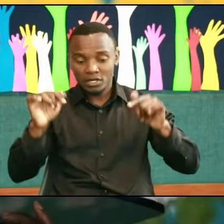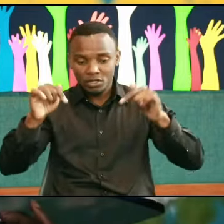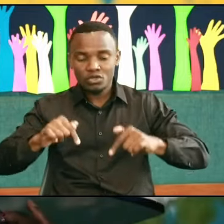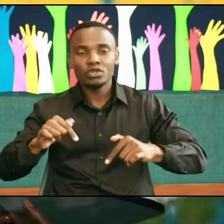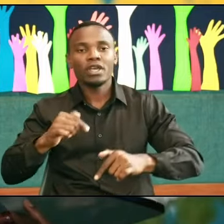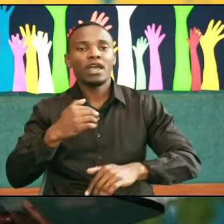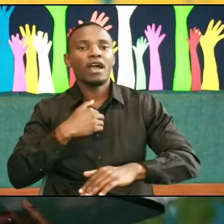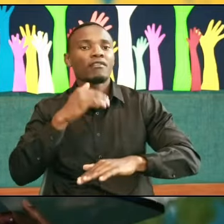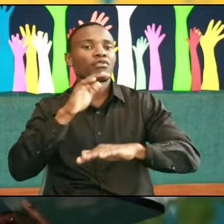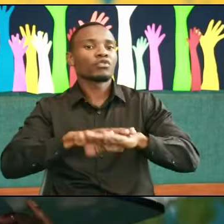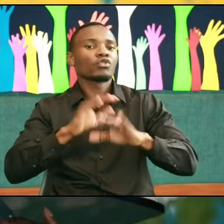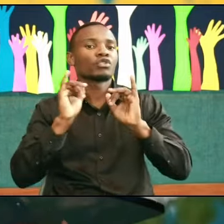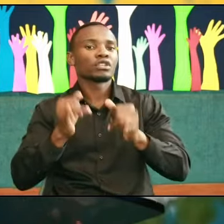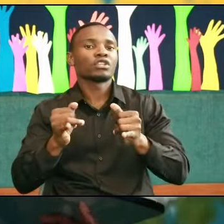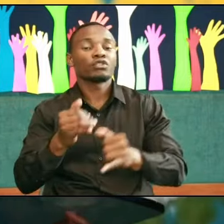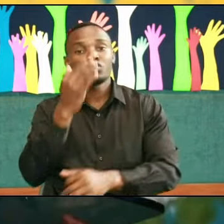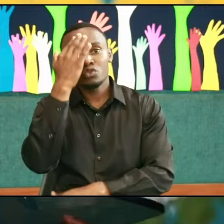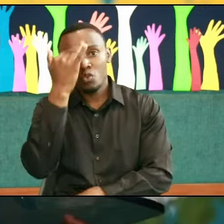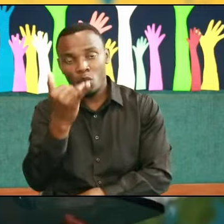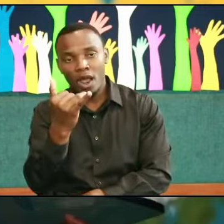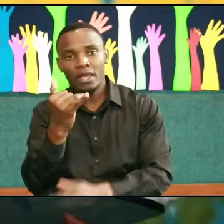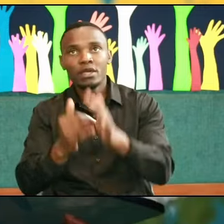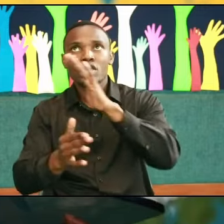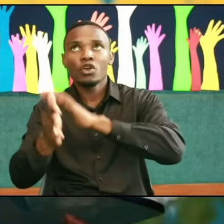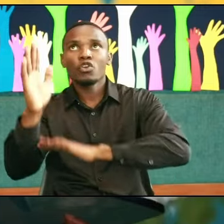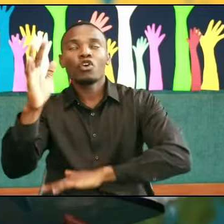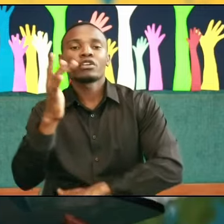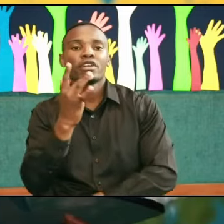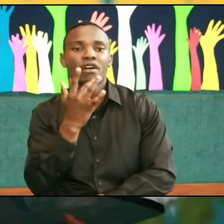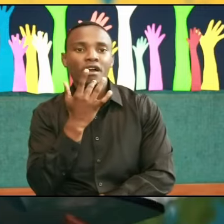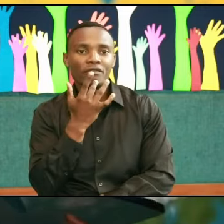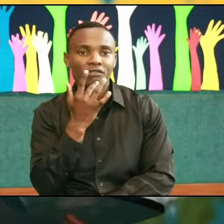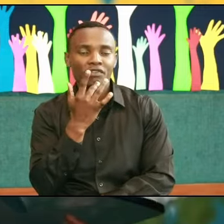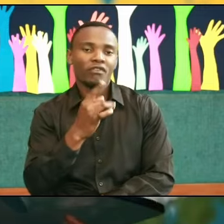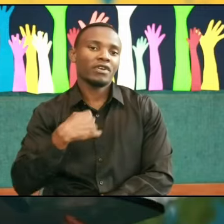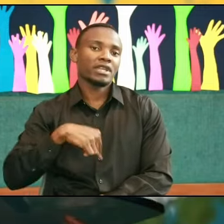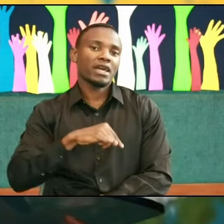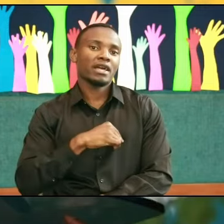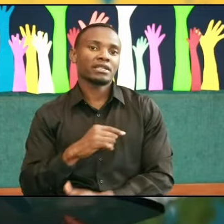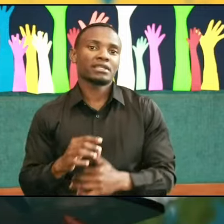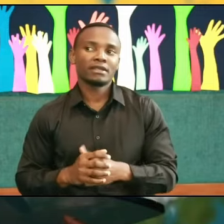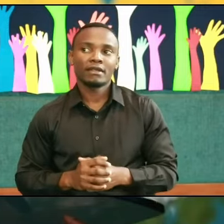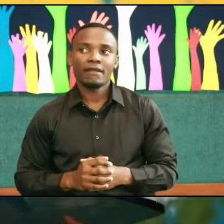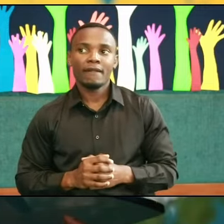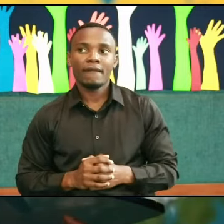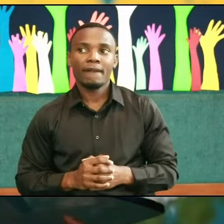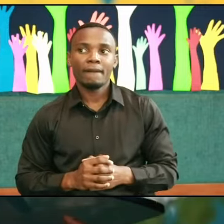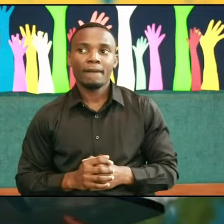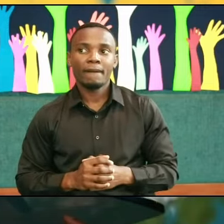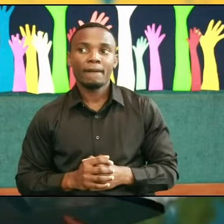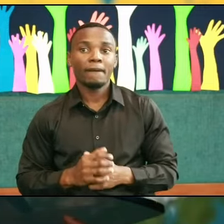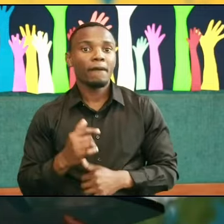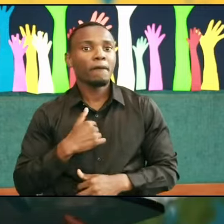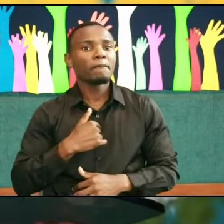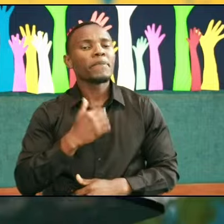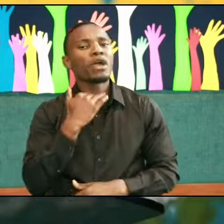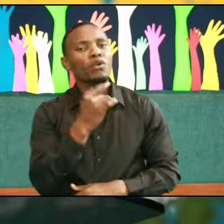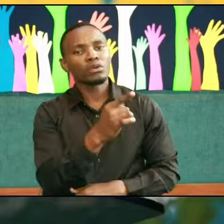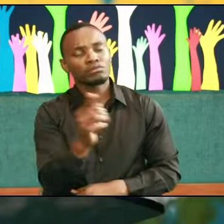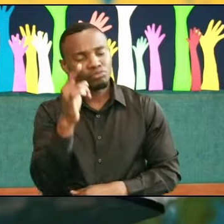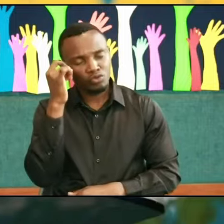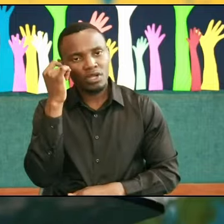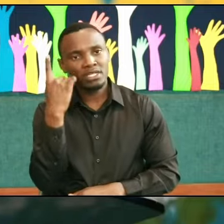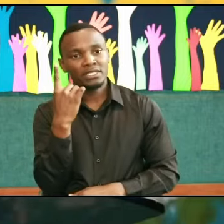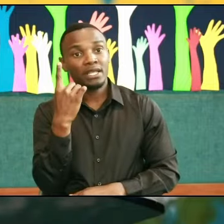you today. We are favored by God. We are favored by God. I think this one has to be clear to us. There